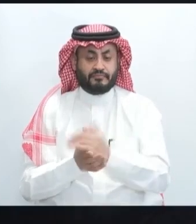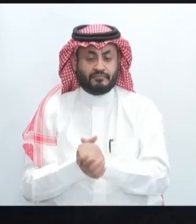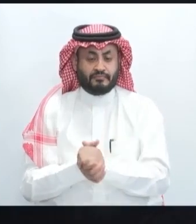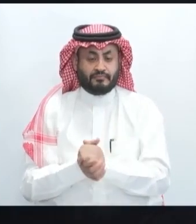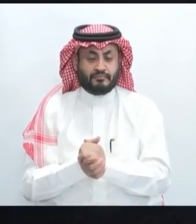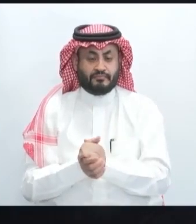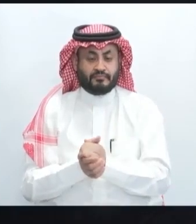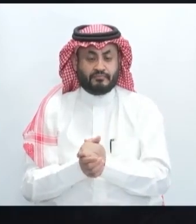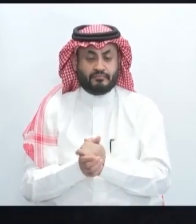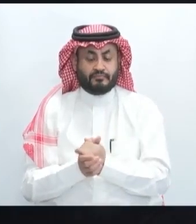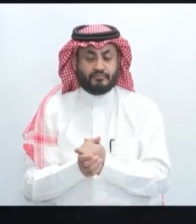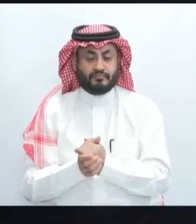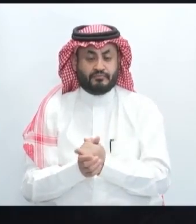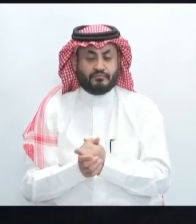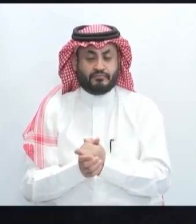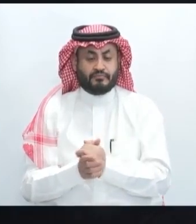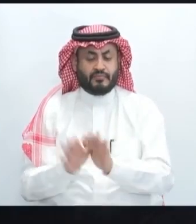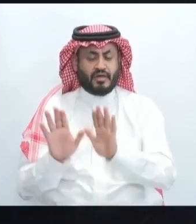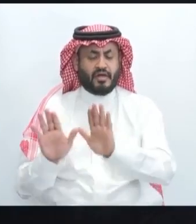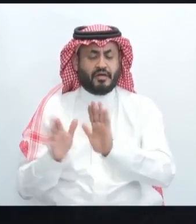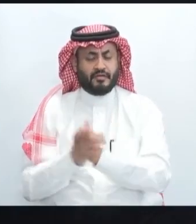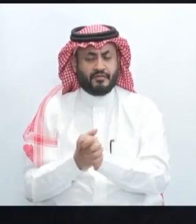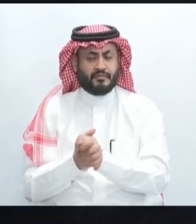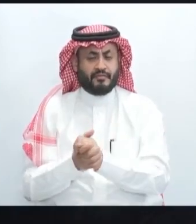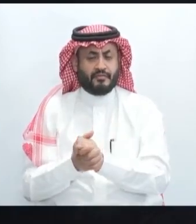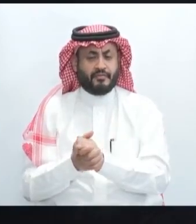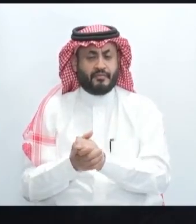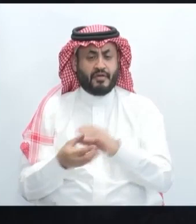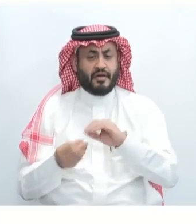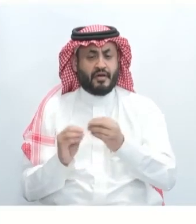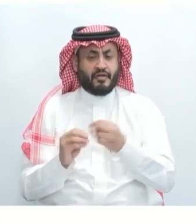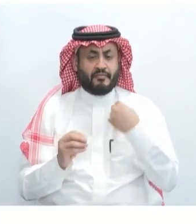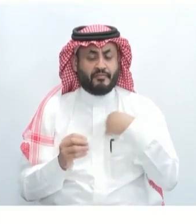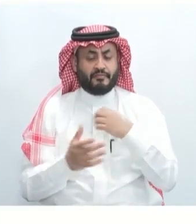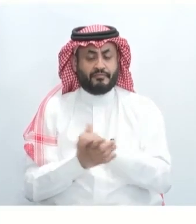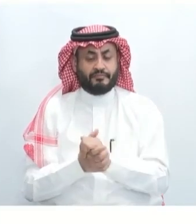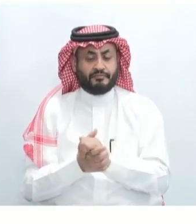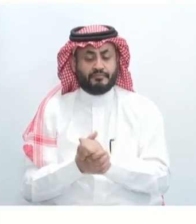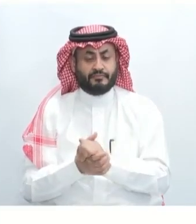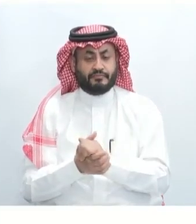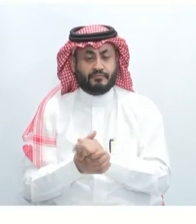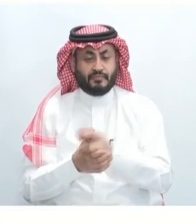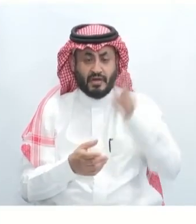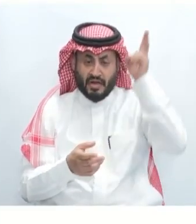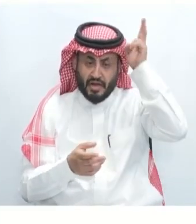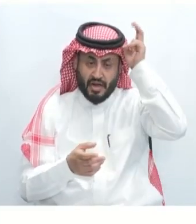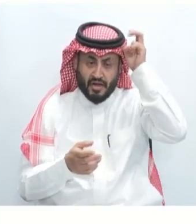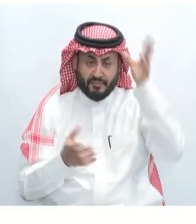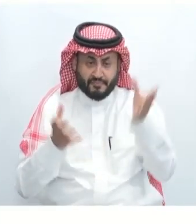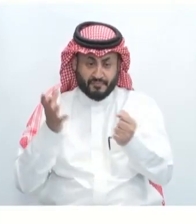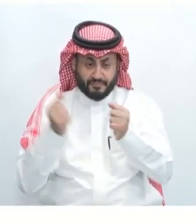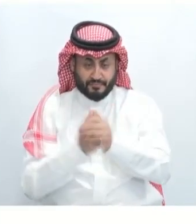This is the white, okay? So you can leave it like this. This is what? The white. Okay, it's a cow, is that